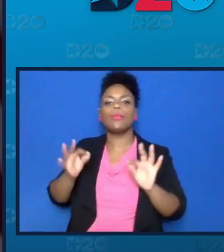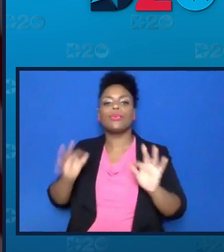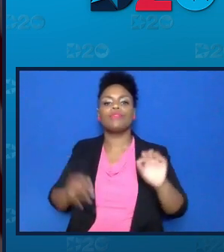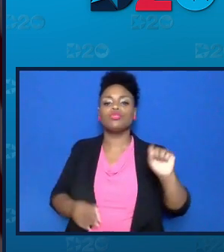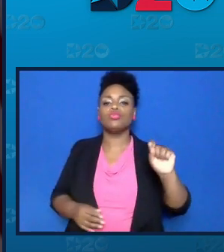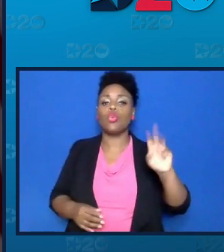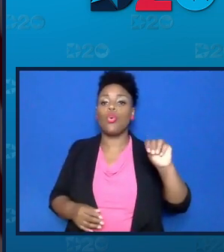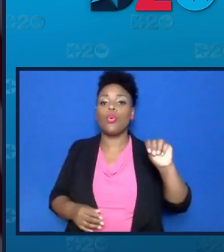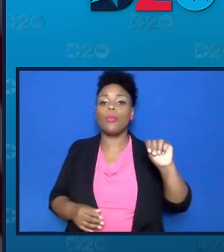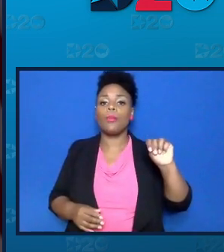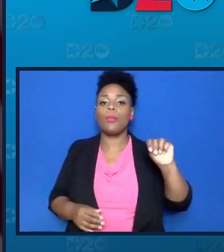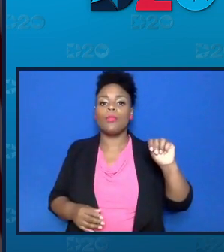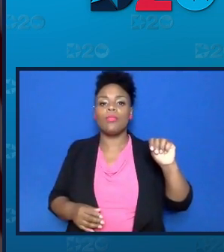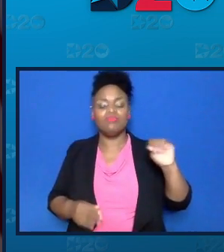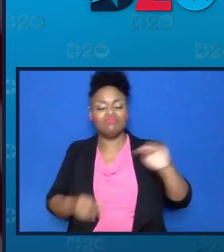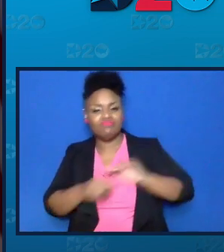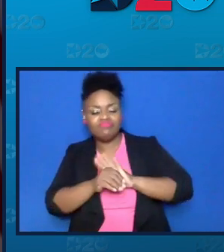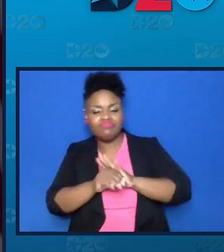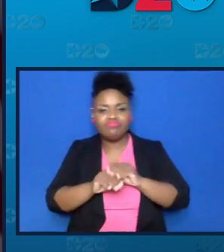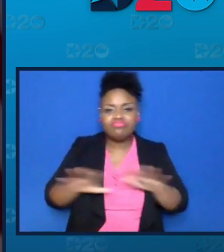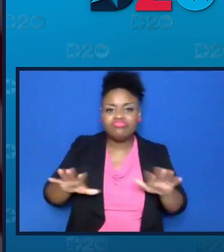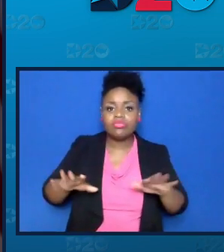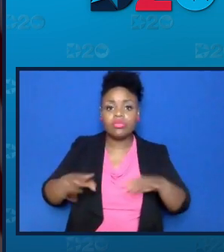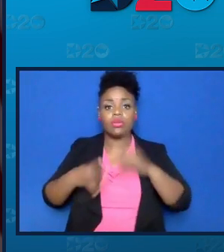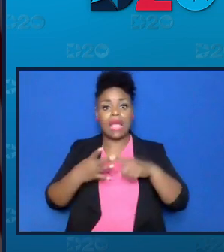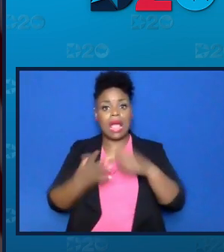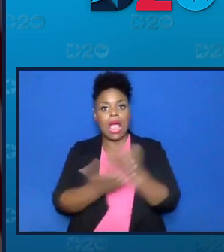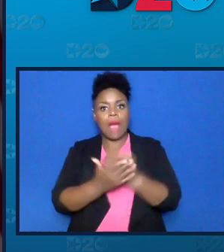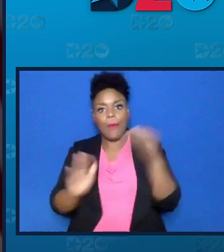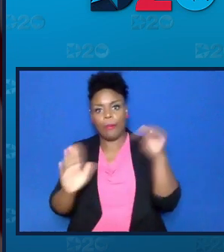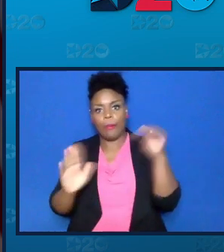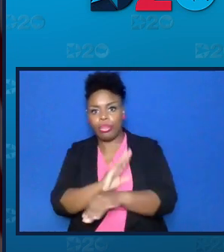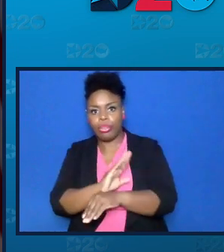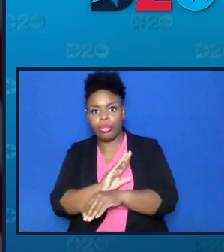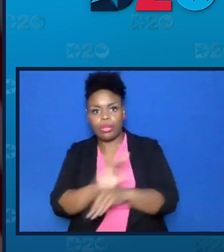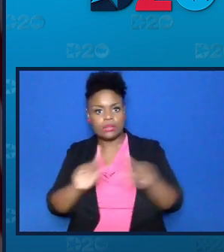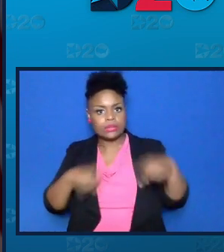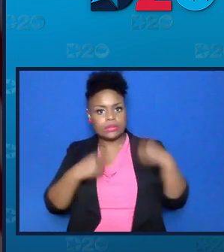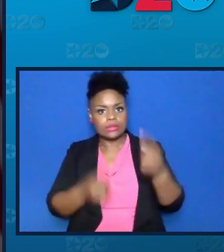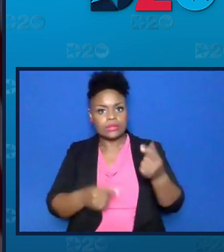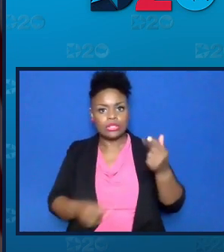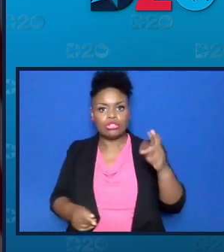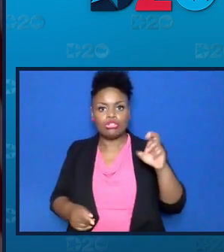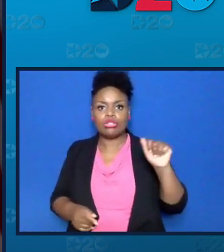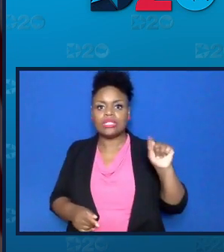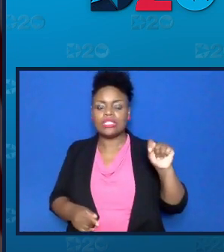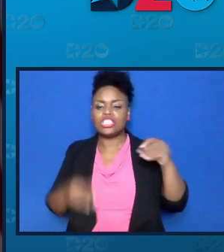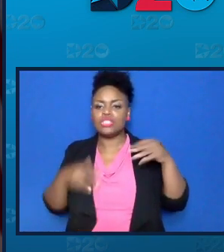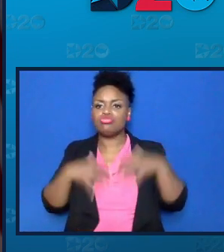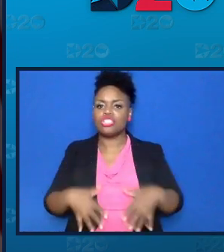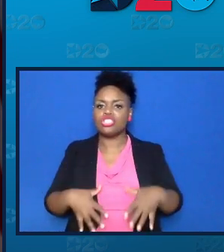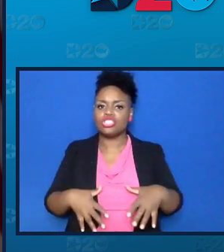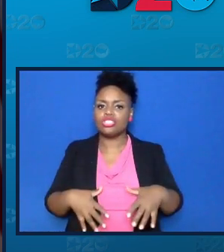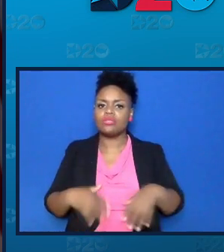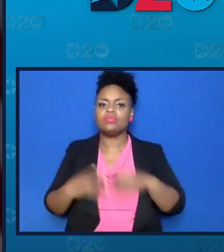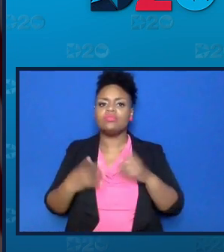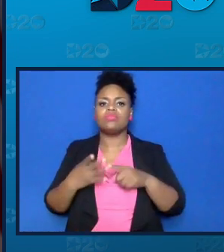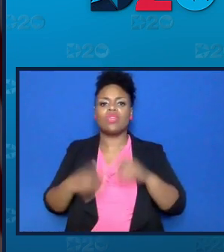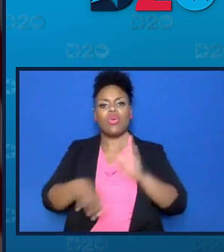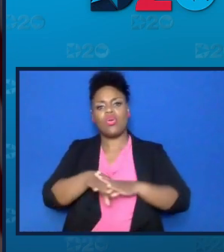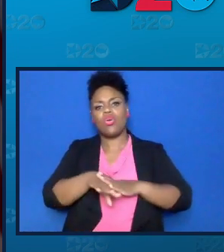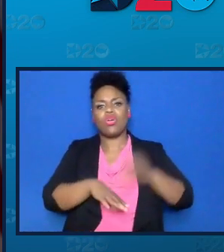The worst economic crisis since the Great Depression. The most compelling call for racial justice since the 60s. And